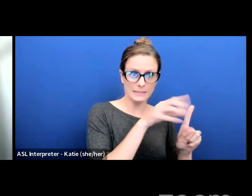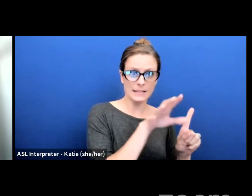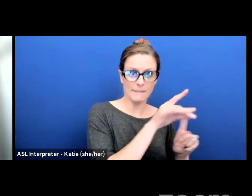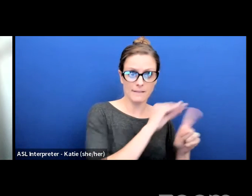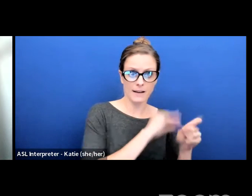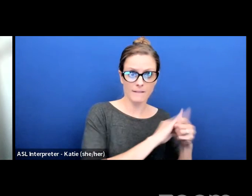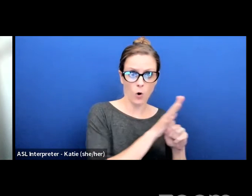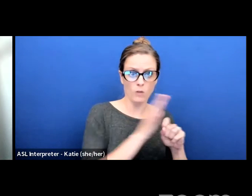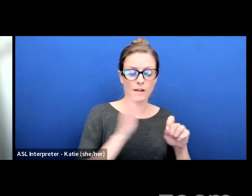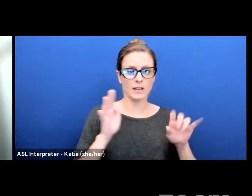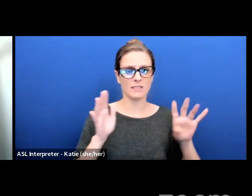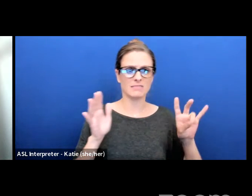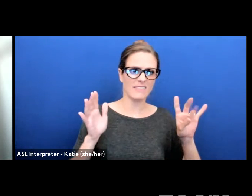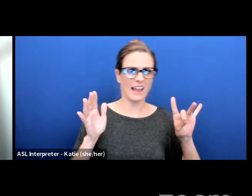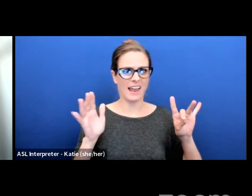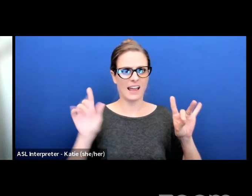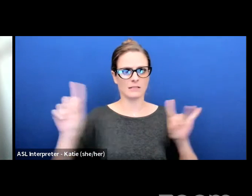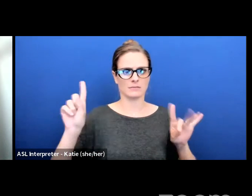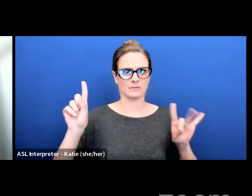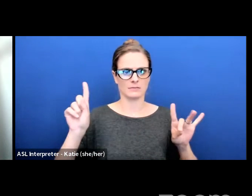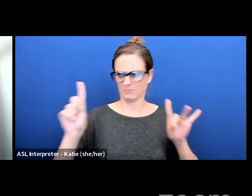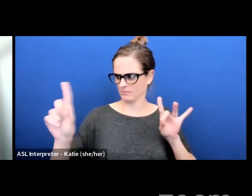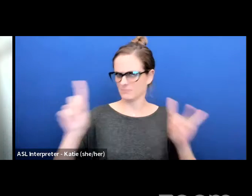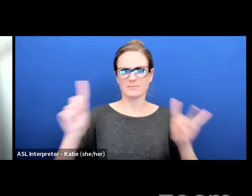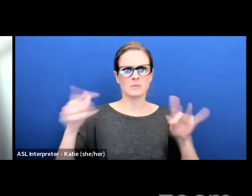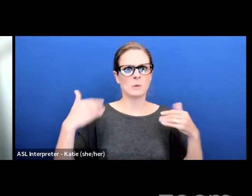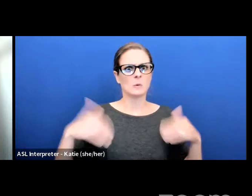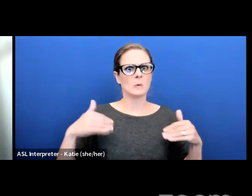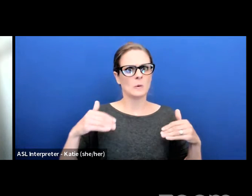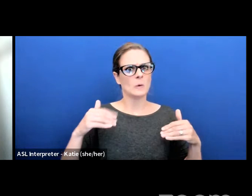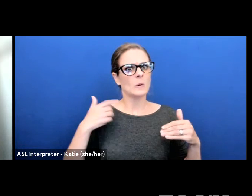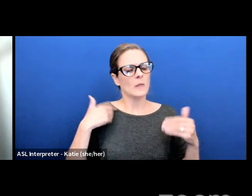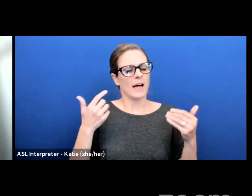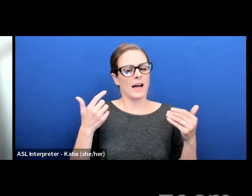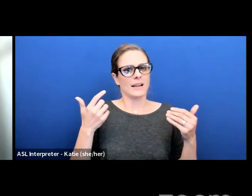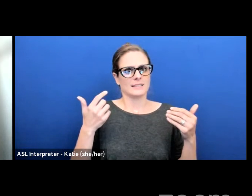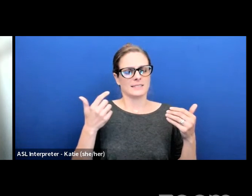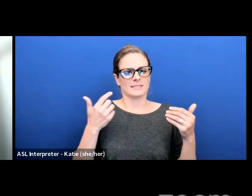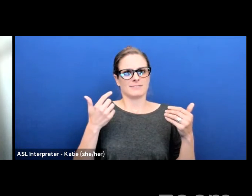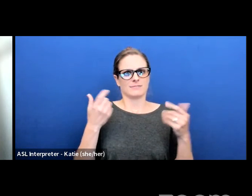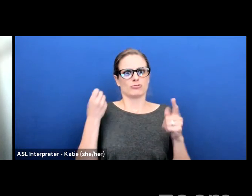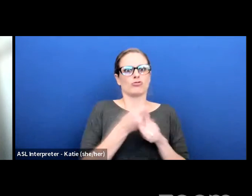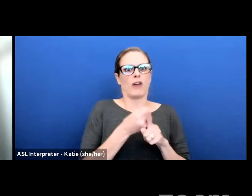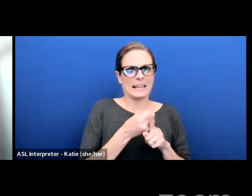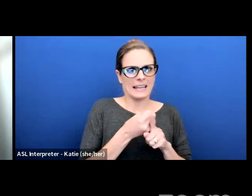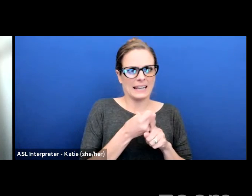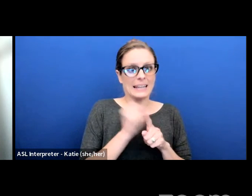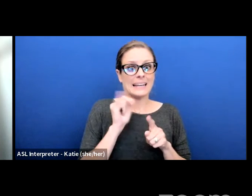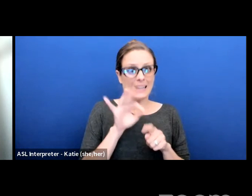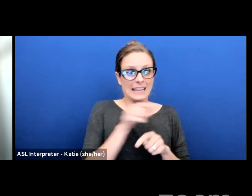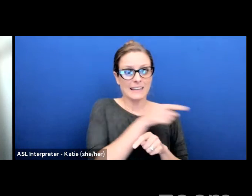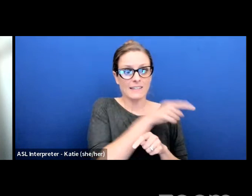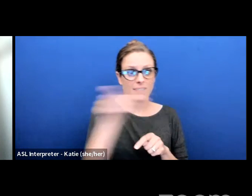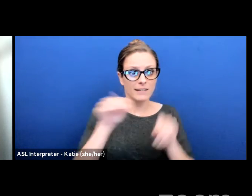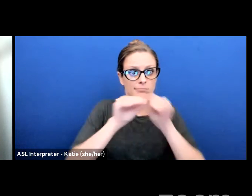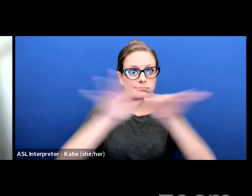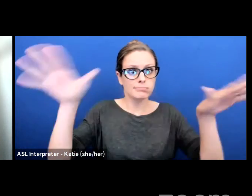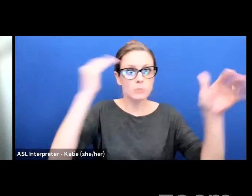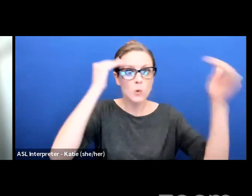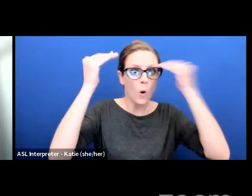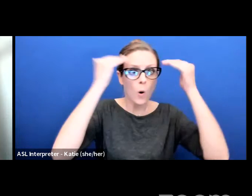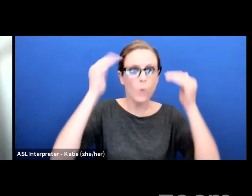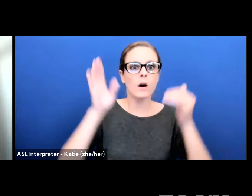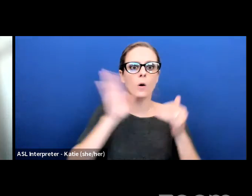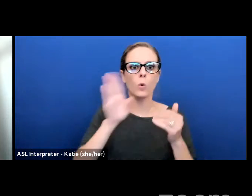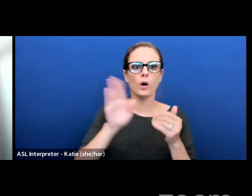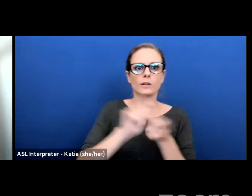That's pretty striking. And if people knew that, I think it might make the difference in how they're thinking. The last thing I'll say is that a lot of people seem to feel like no